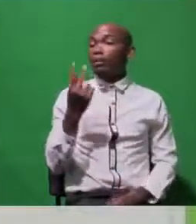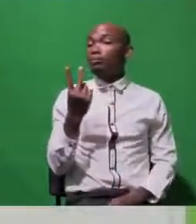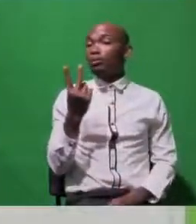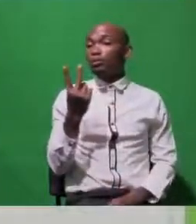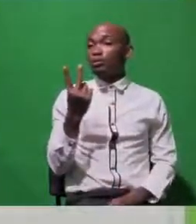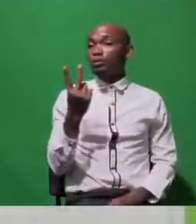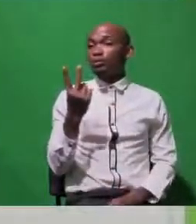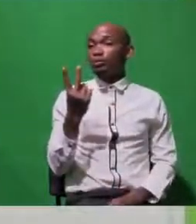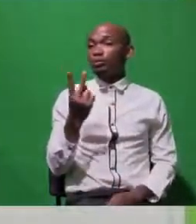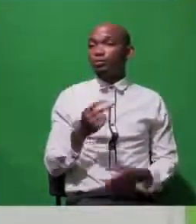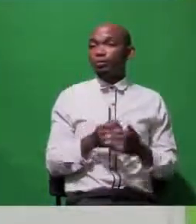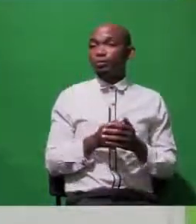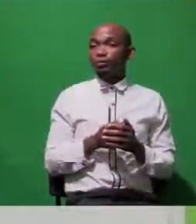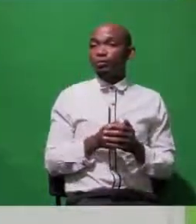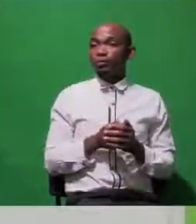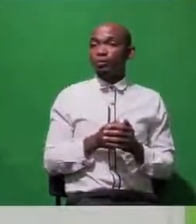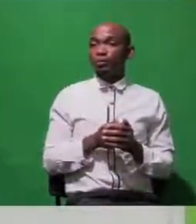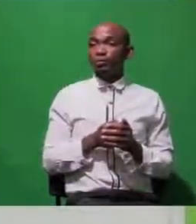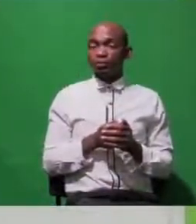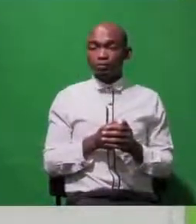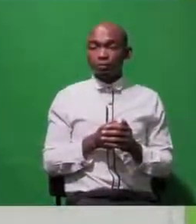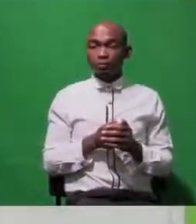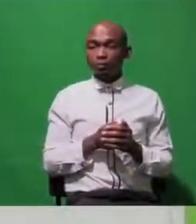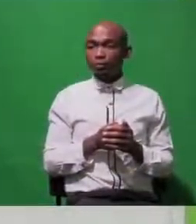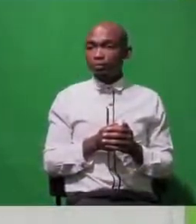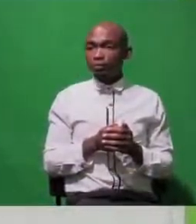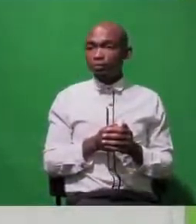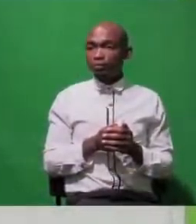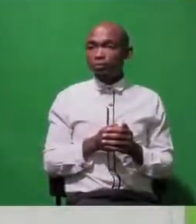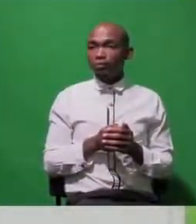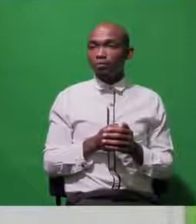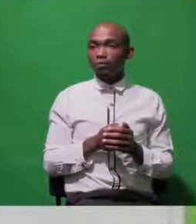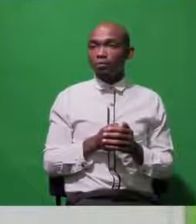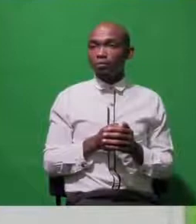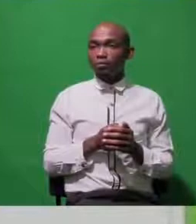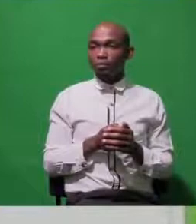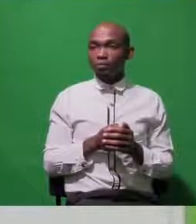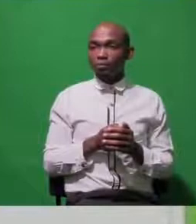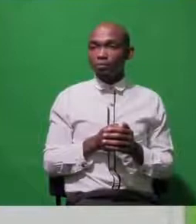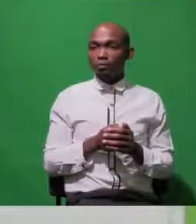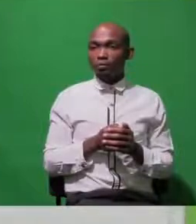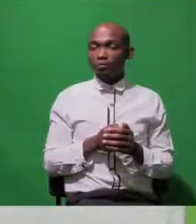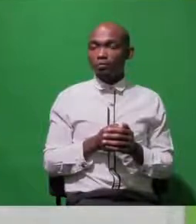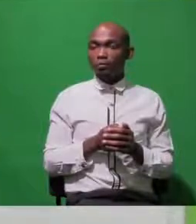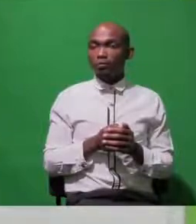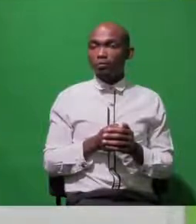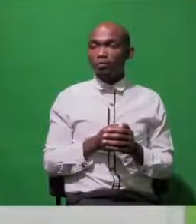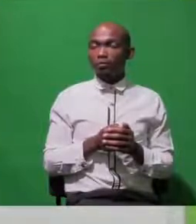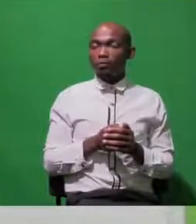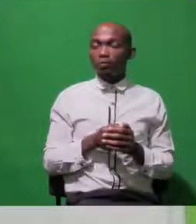lines. Put the appropriate numbers depending on the number that the point. So let us